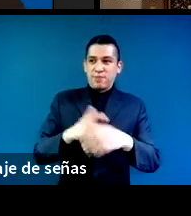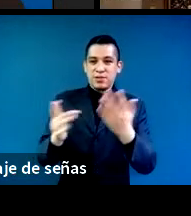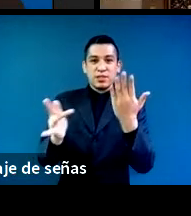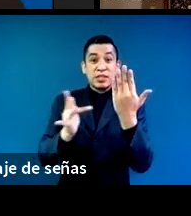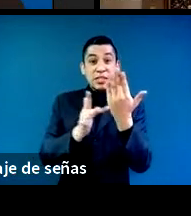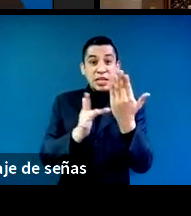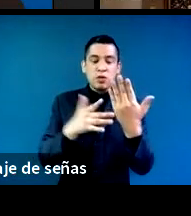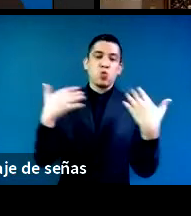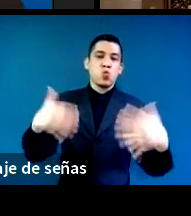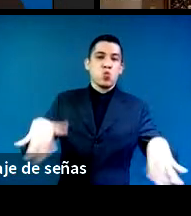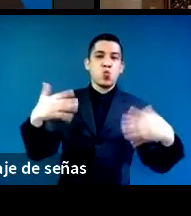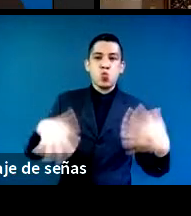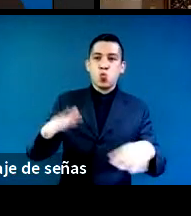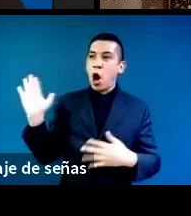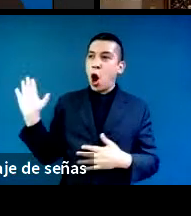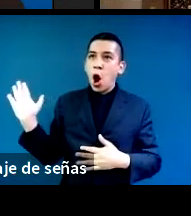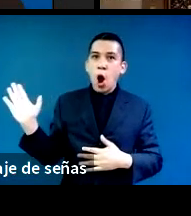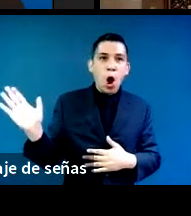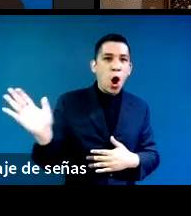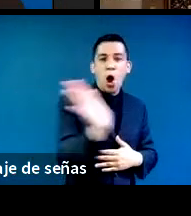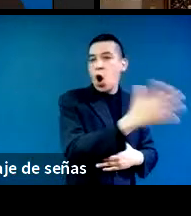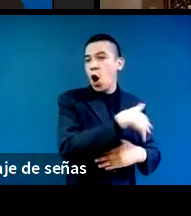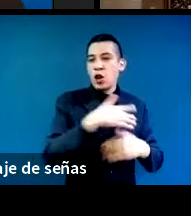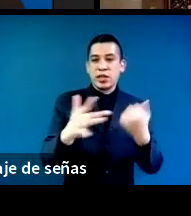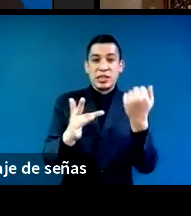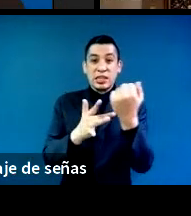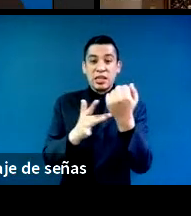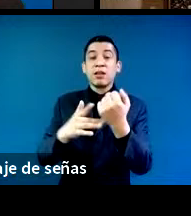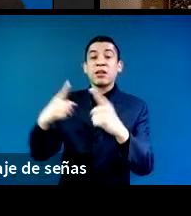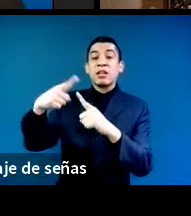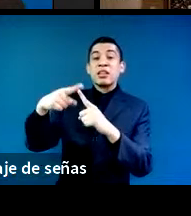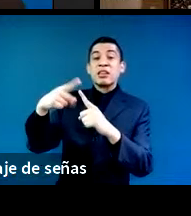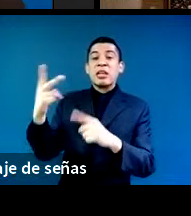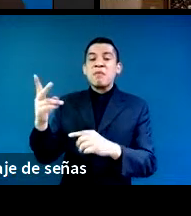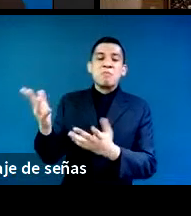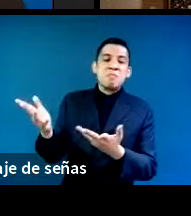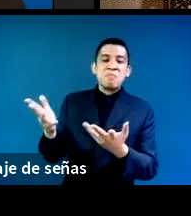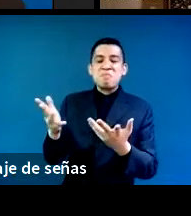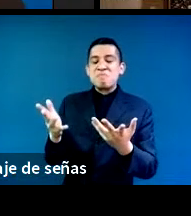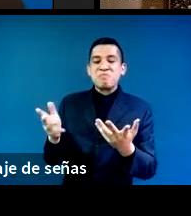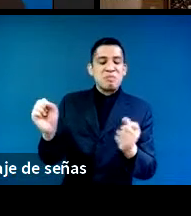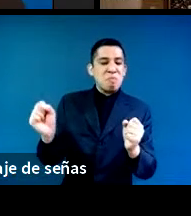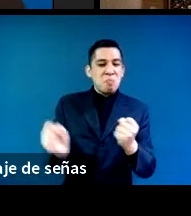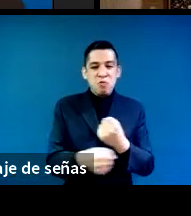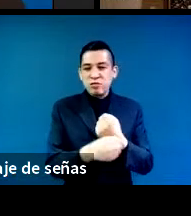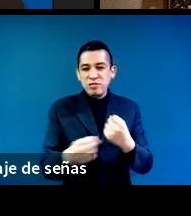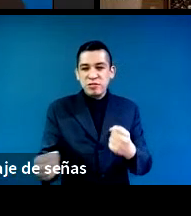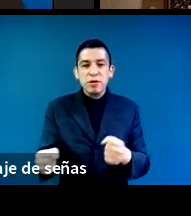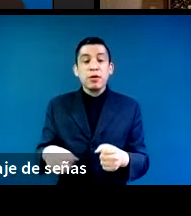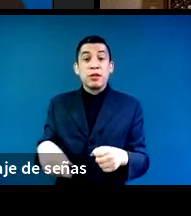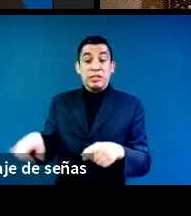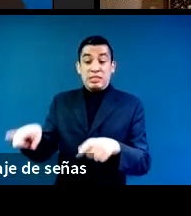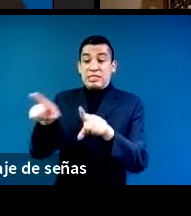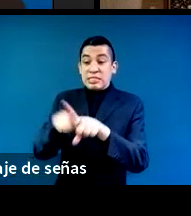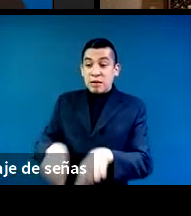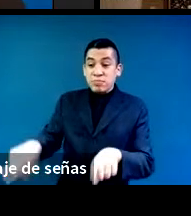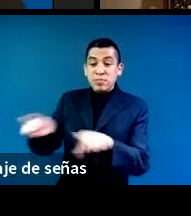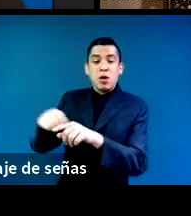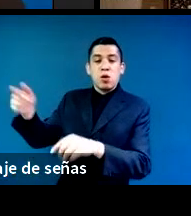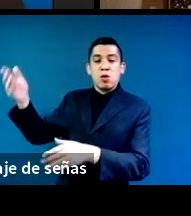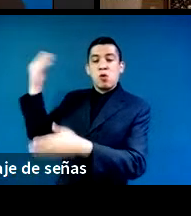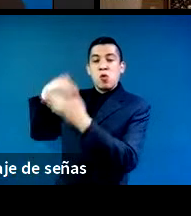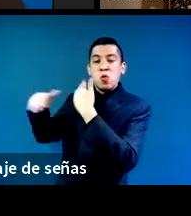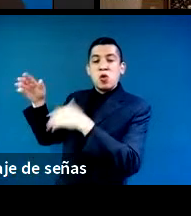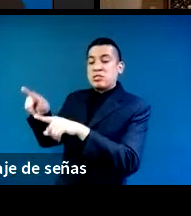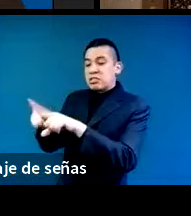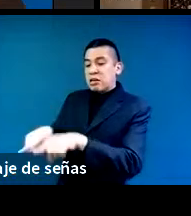stereotyping that goes with the attacks on social media and everything let us shy away from it. I agree with an earlier speaker